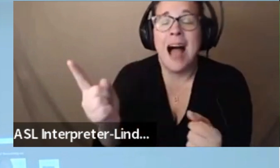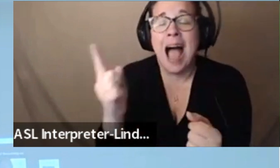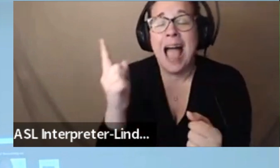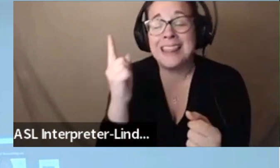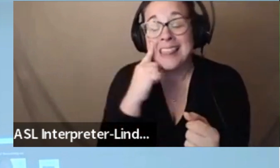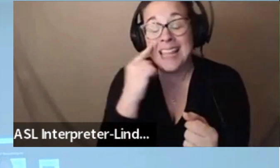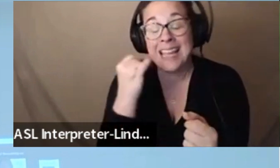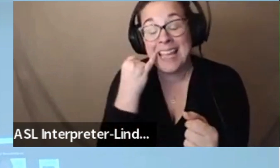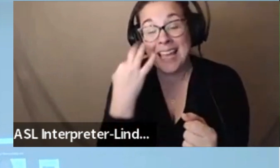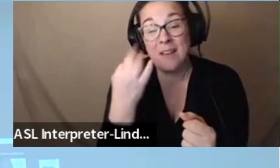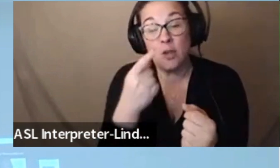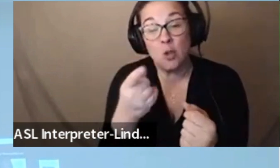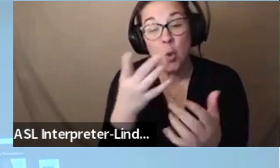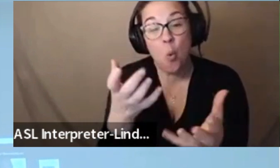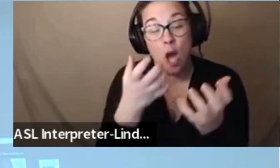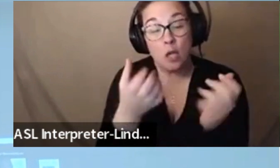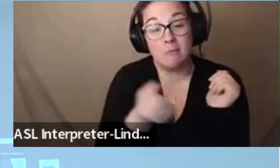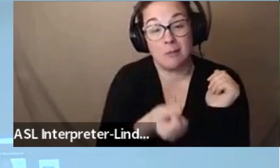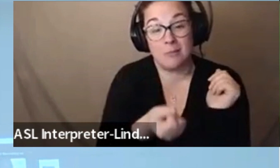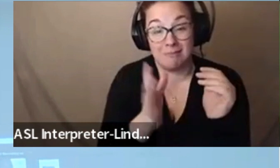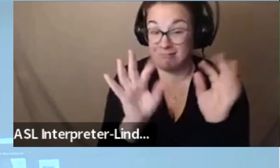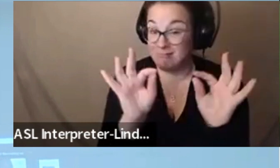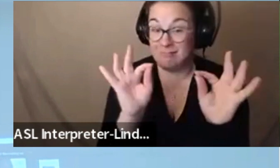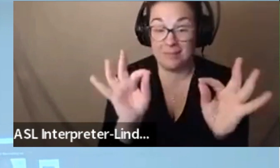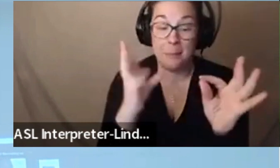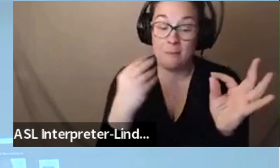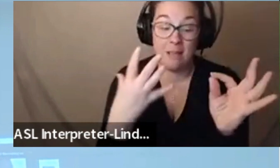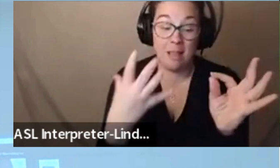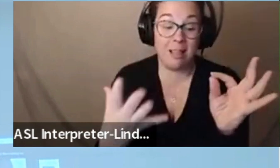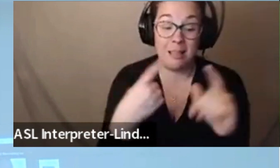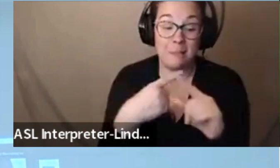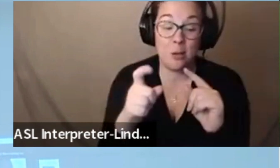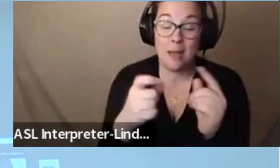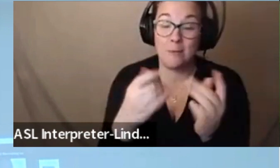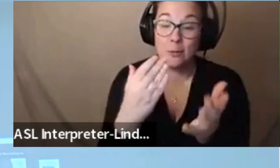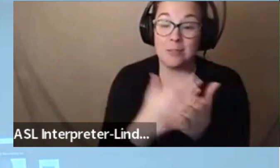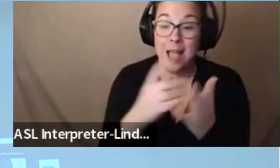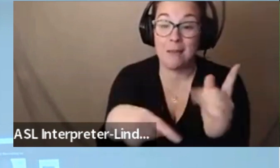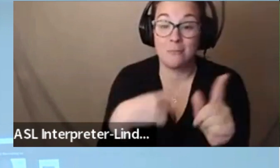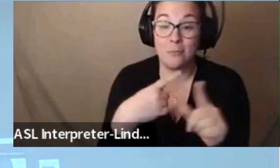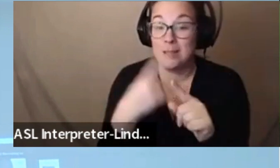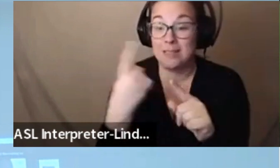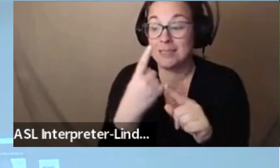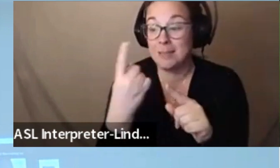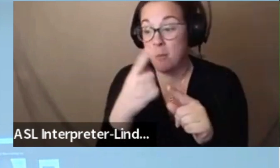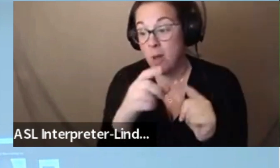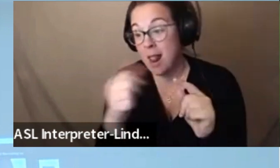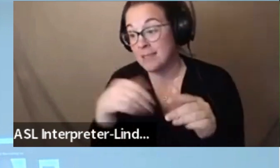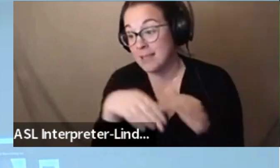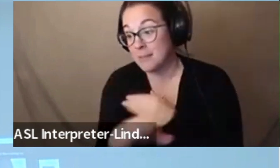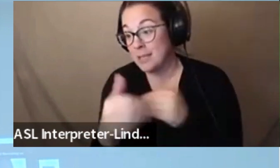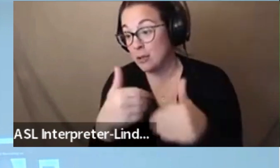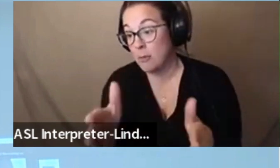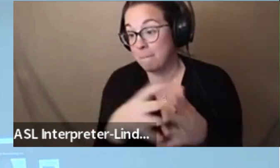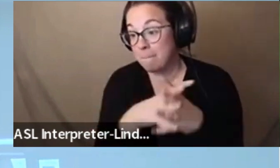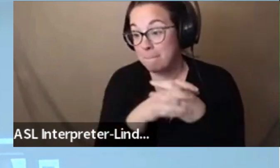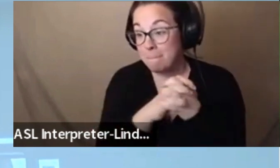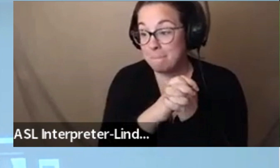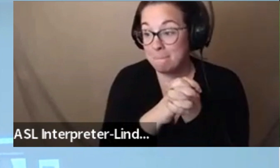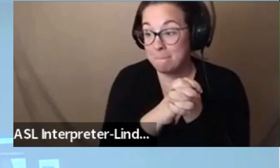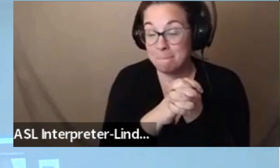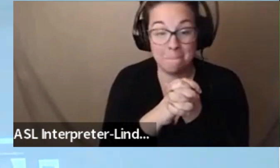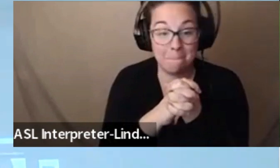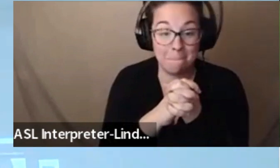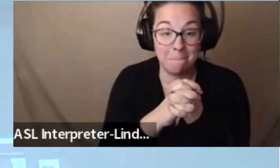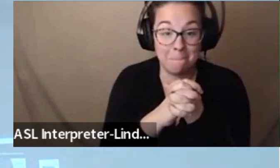but it's good manners to stop when someone else comes in the room. So when you've got your creative process, then you have to go,